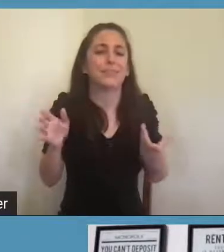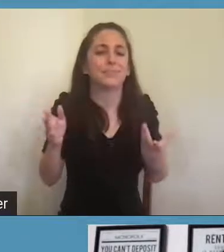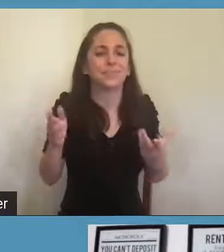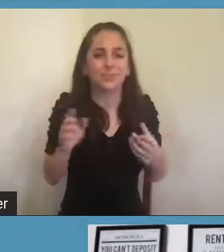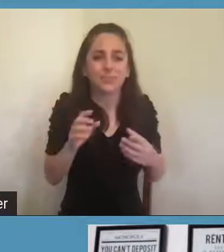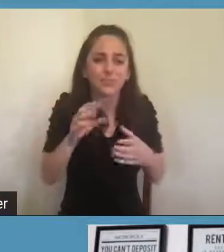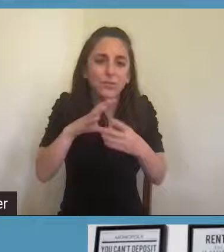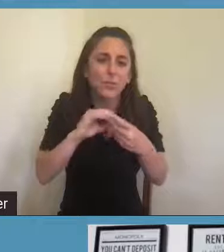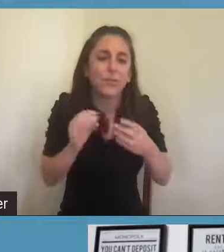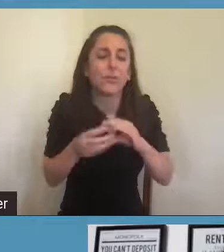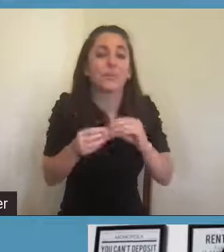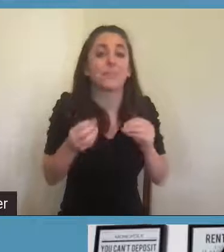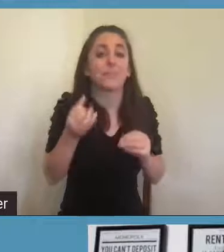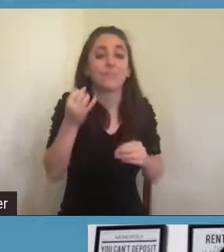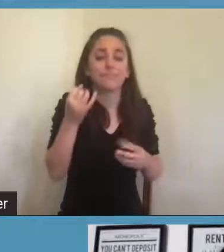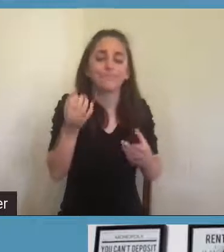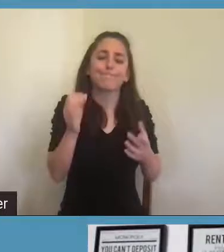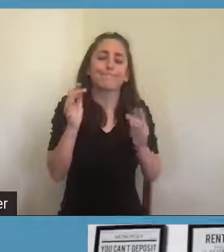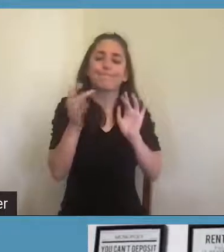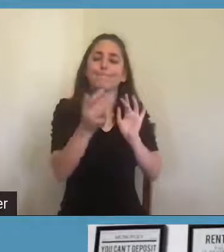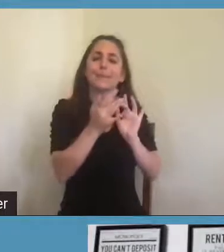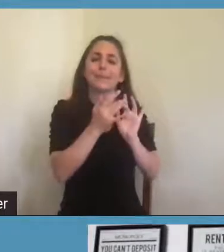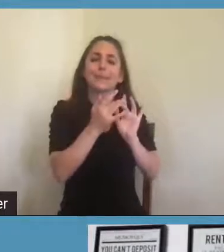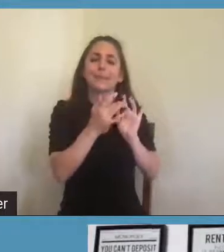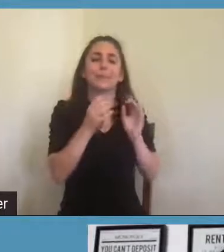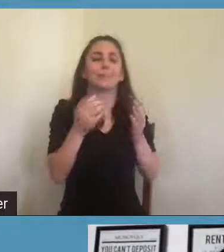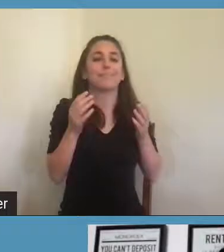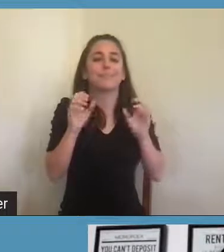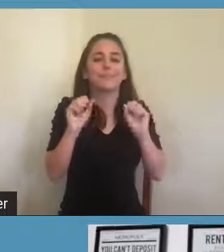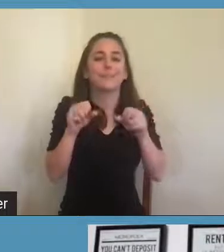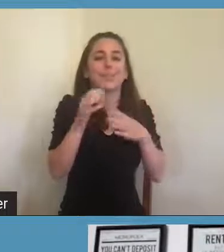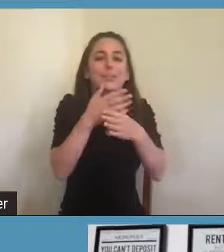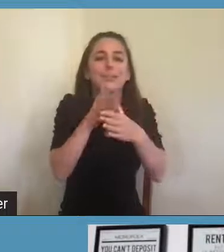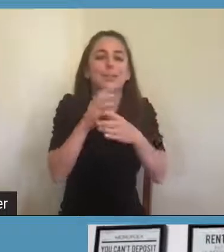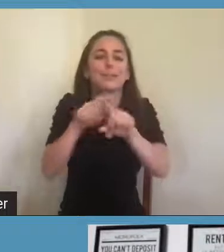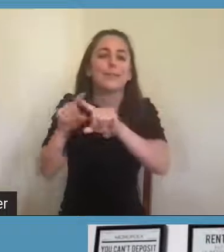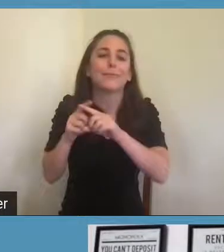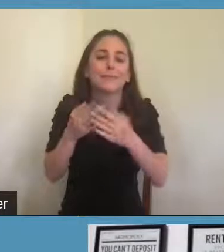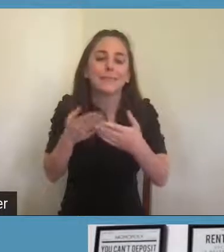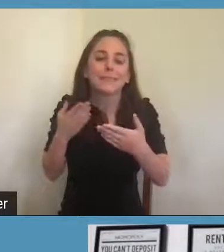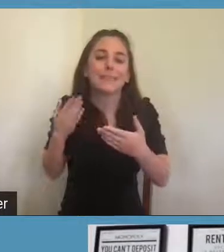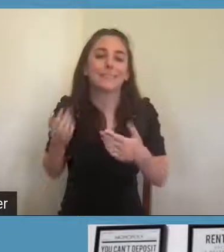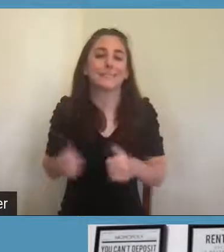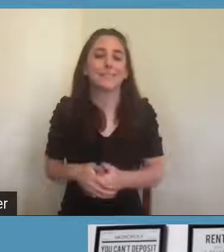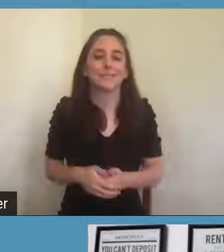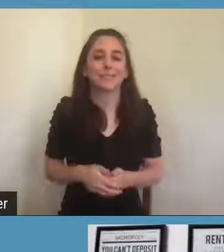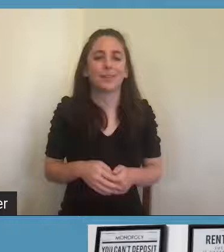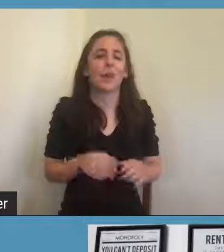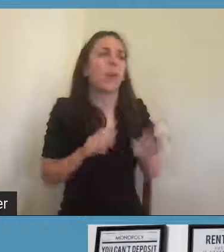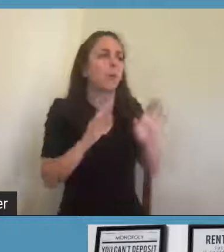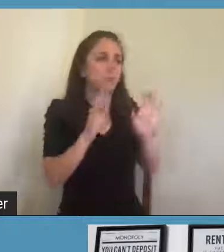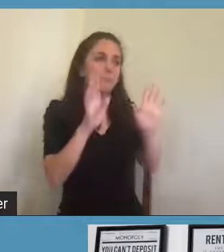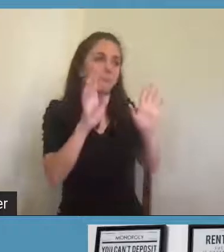track. If not, by all means, please connect with me and I can share some resources. What a great insight too. I mean,